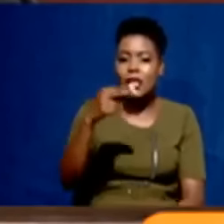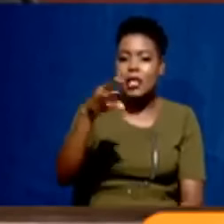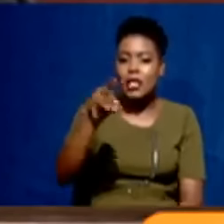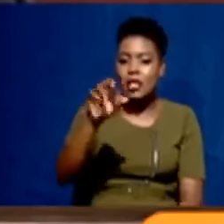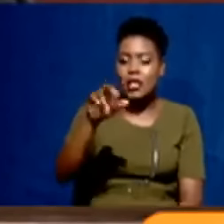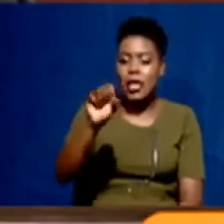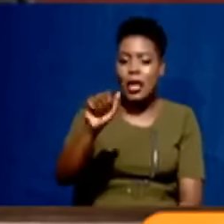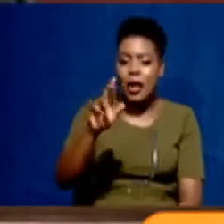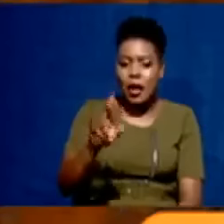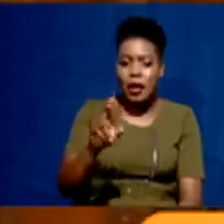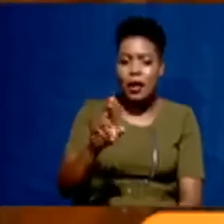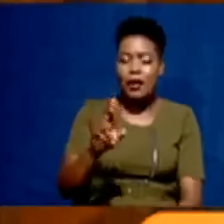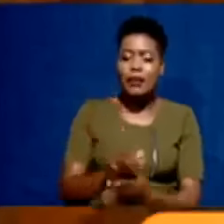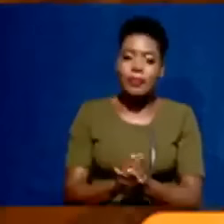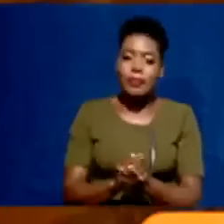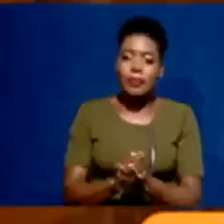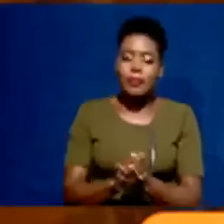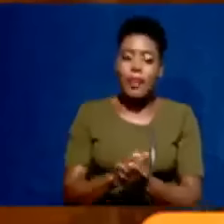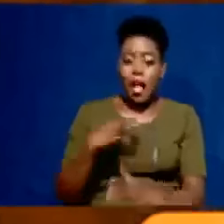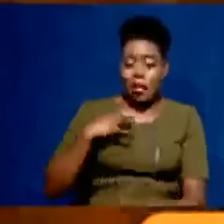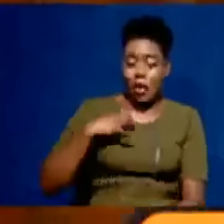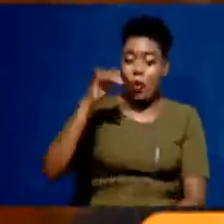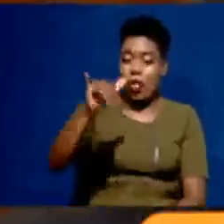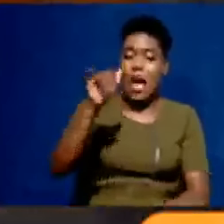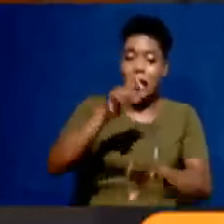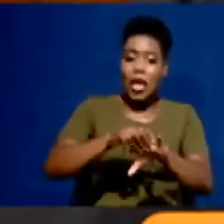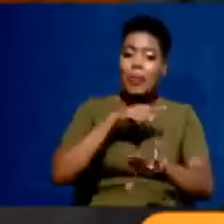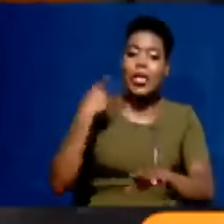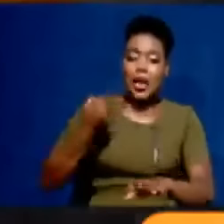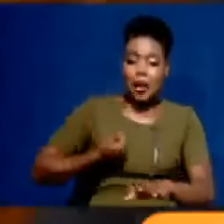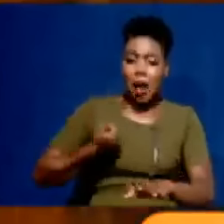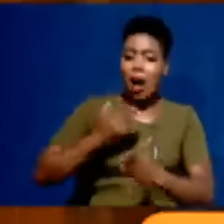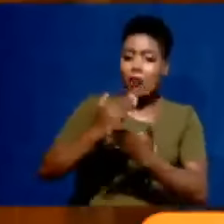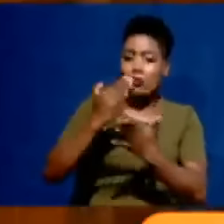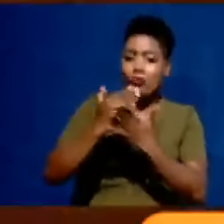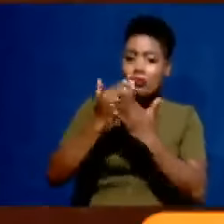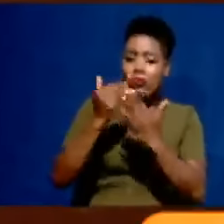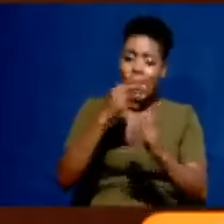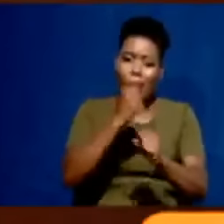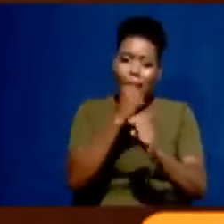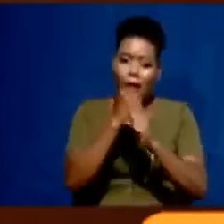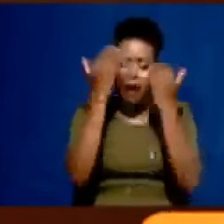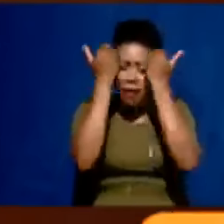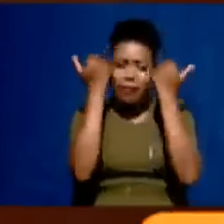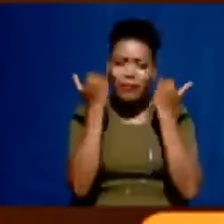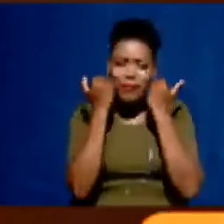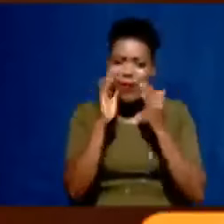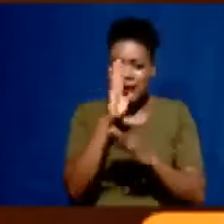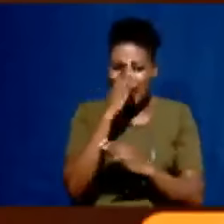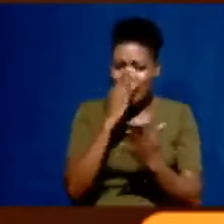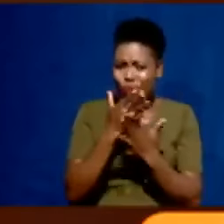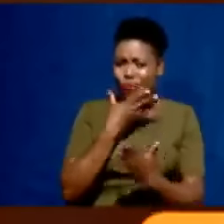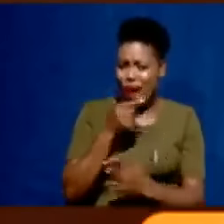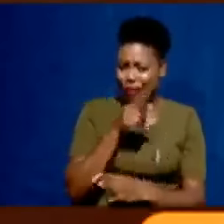to the parade. Mavazi ya Jowie siku ya tukio pia yalichangia uamuzi wa mahakama. Kaptula aliyokuwa amevaa,